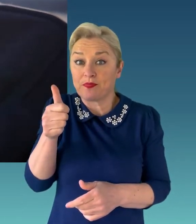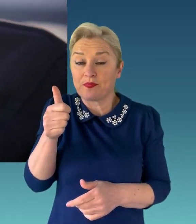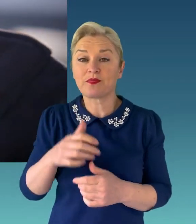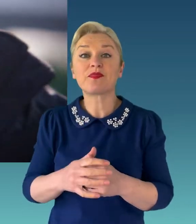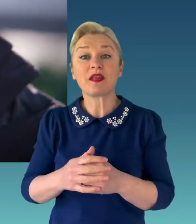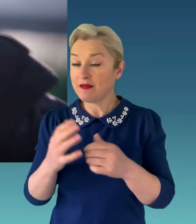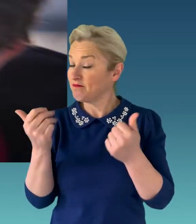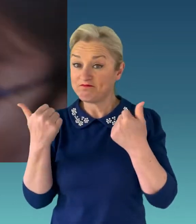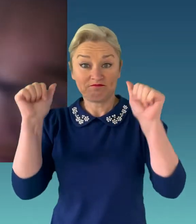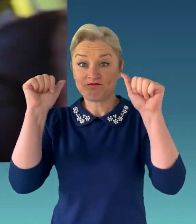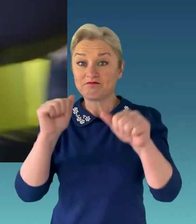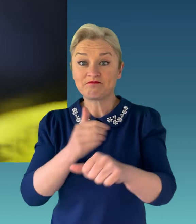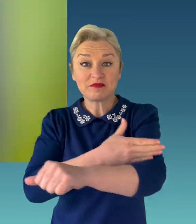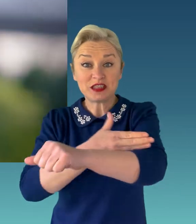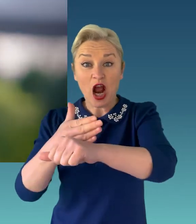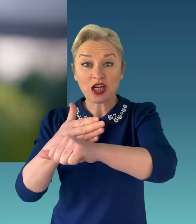and we're off!